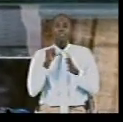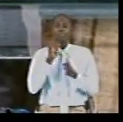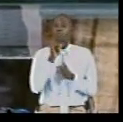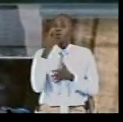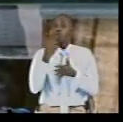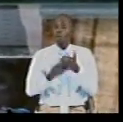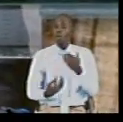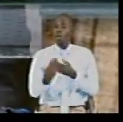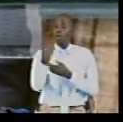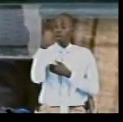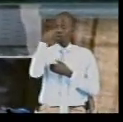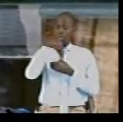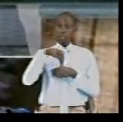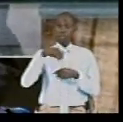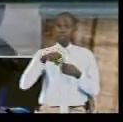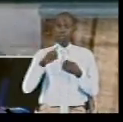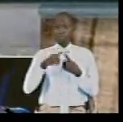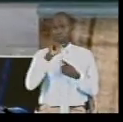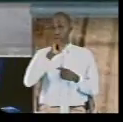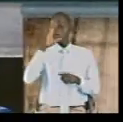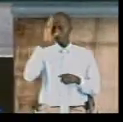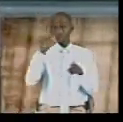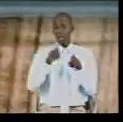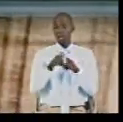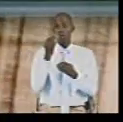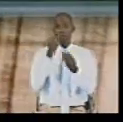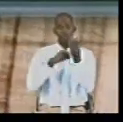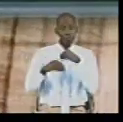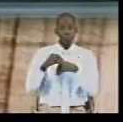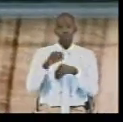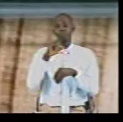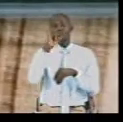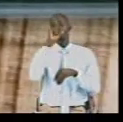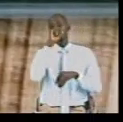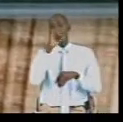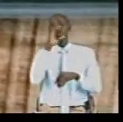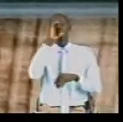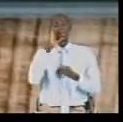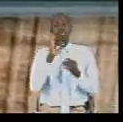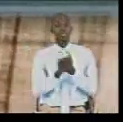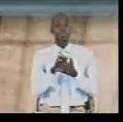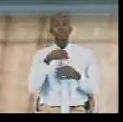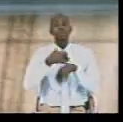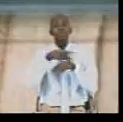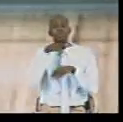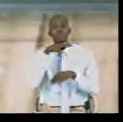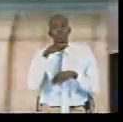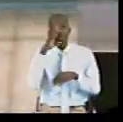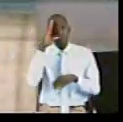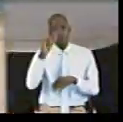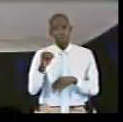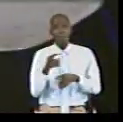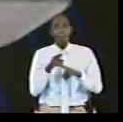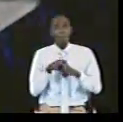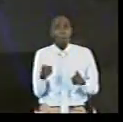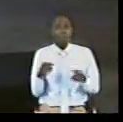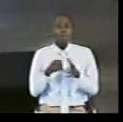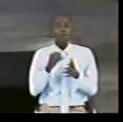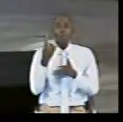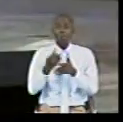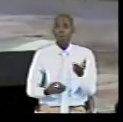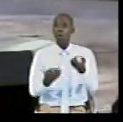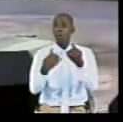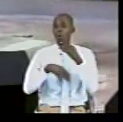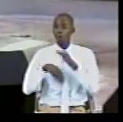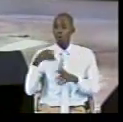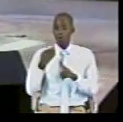into the man, like food, like drink, that corrupts the man, defiles the man. It is what comes out of the